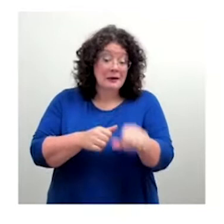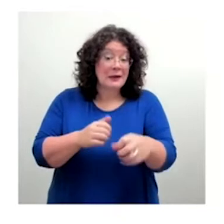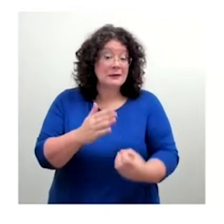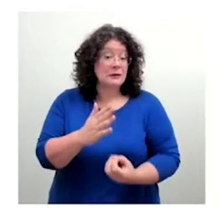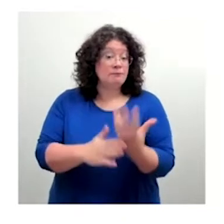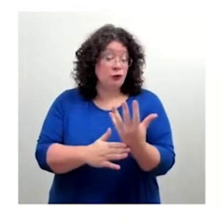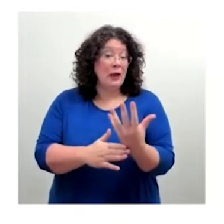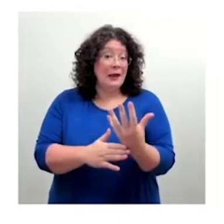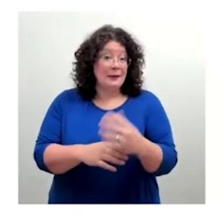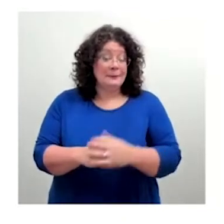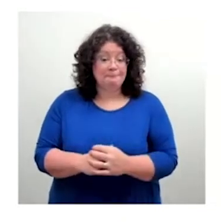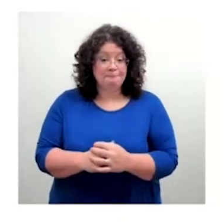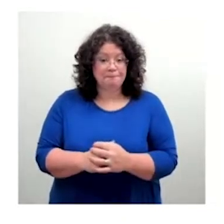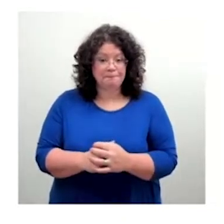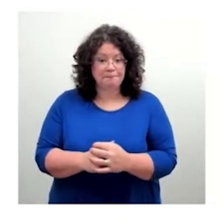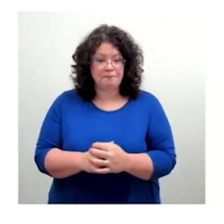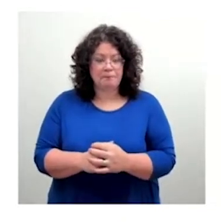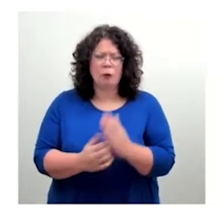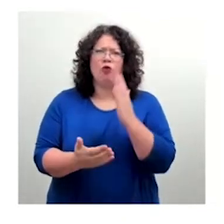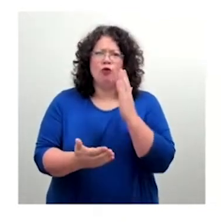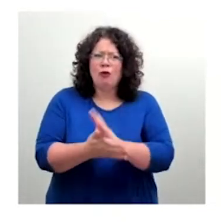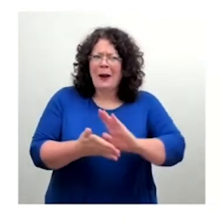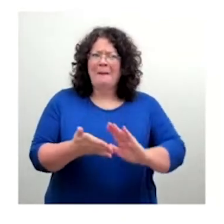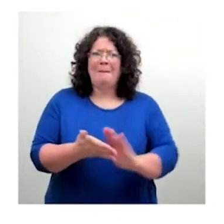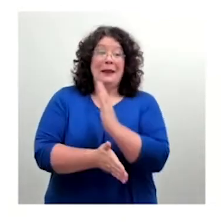interest in this and is showing real leadership on this